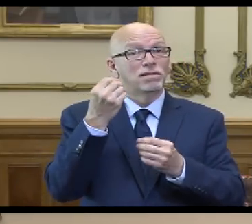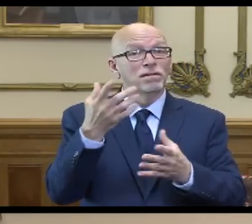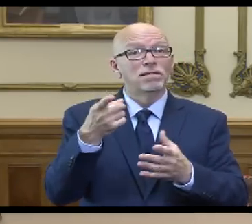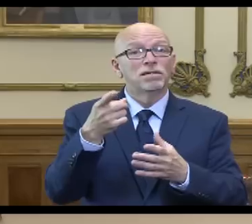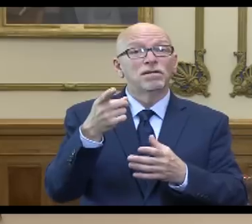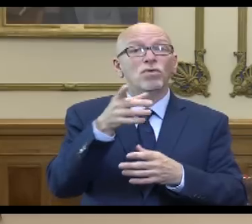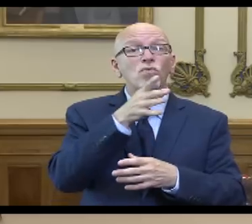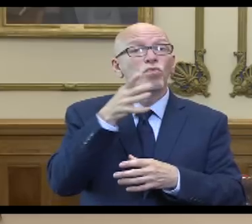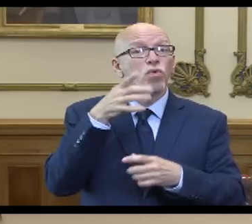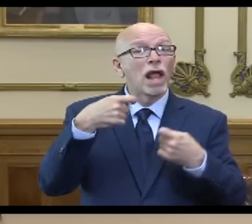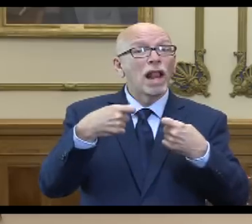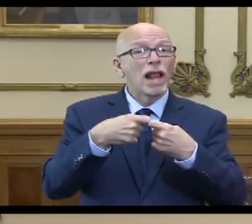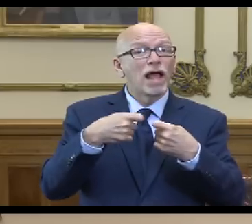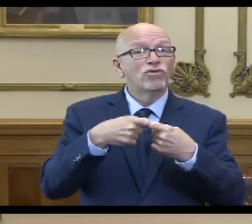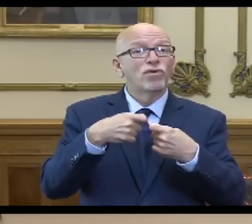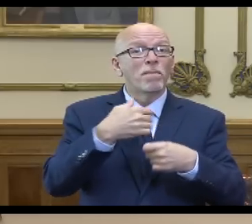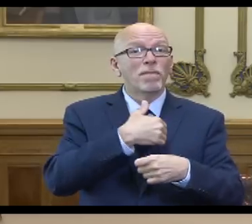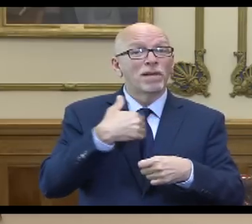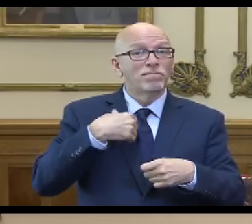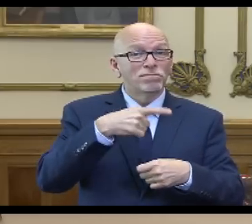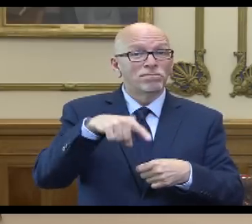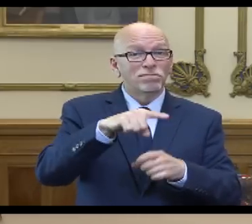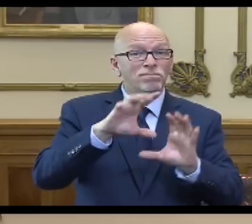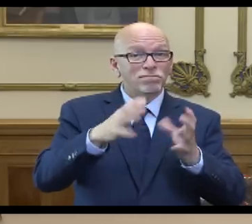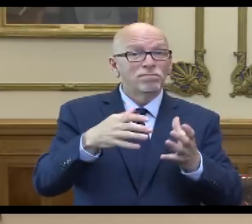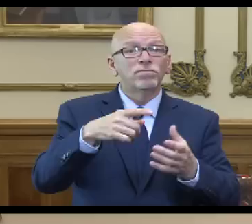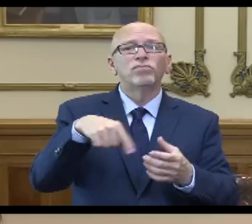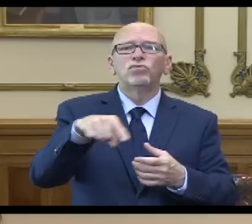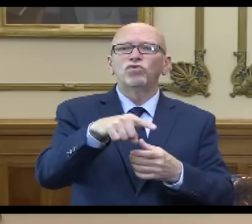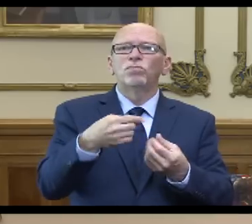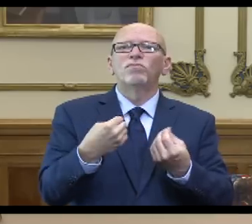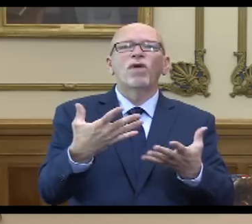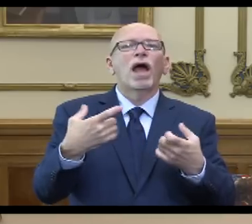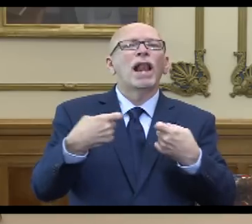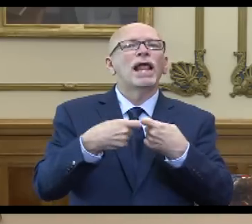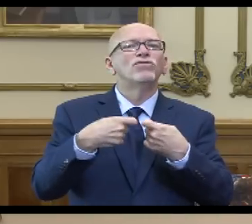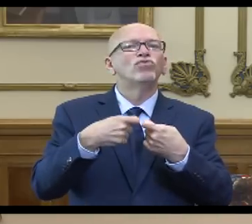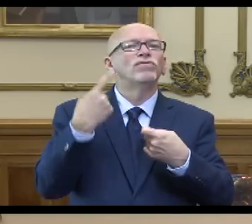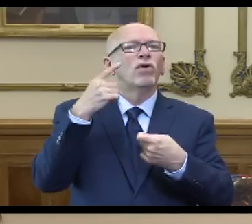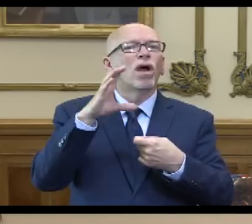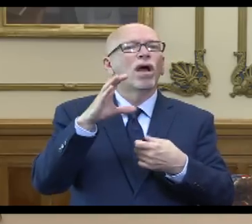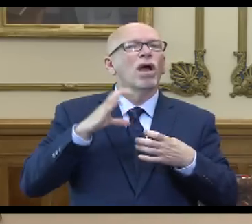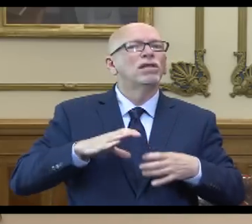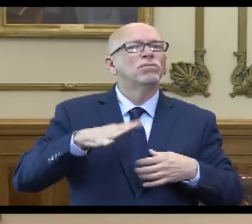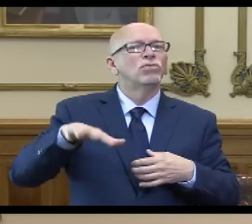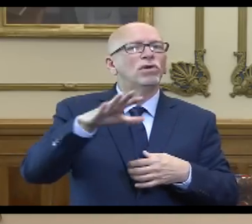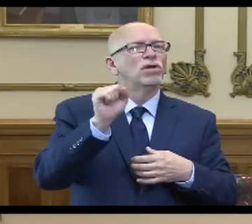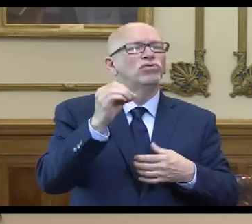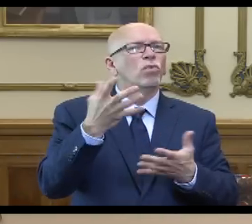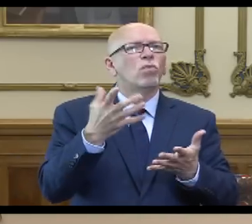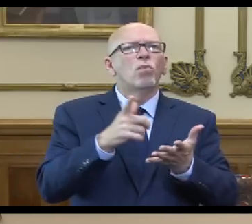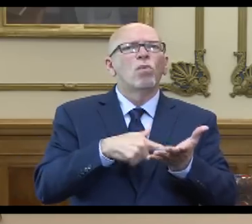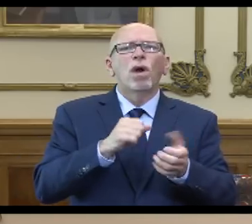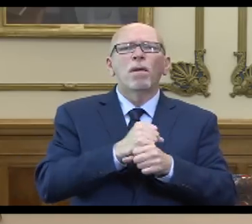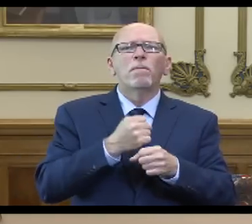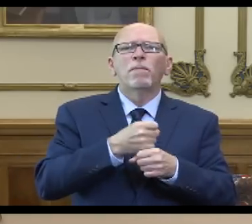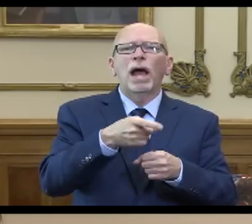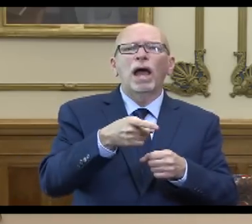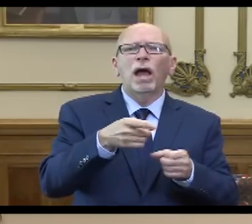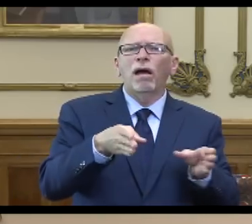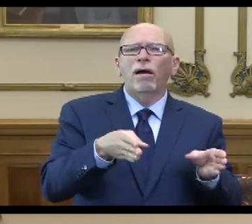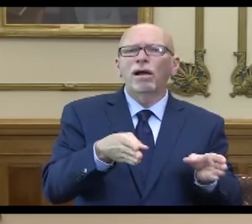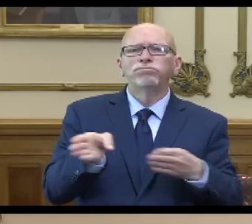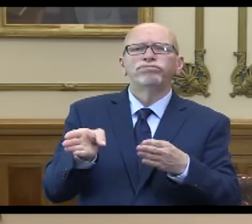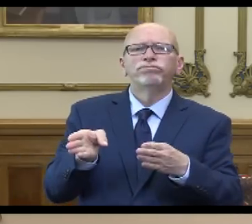electric membership co-op, you historically provide electricity to customers. So what caused you to